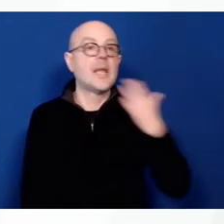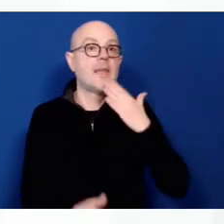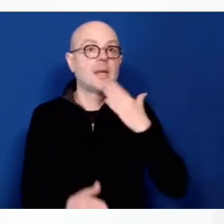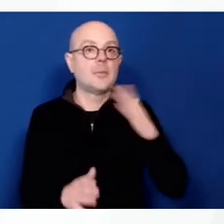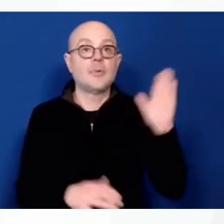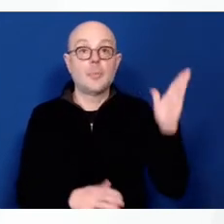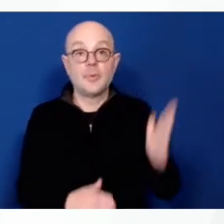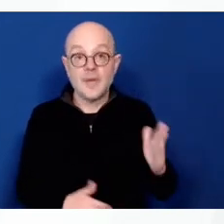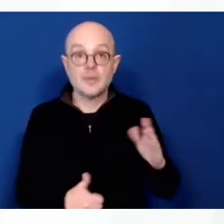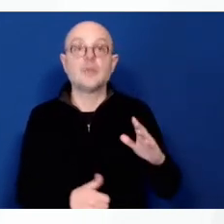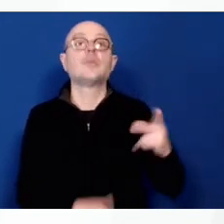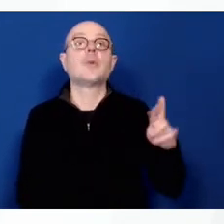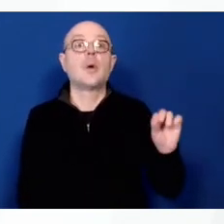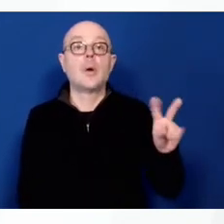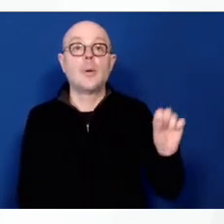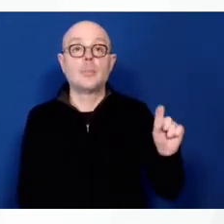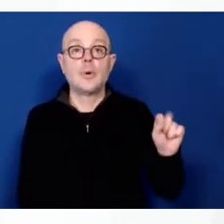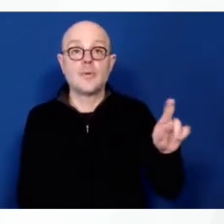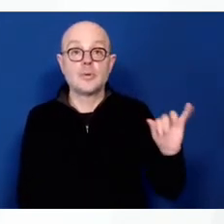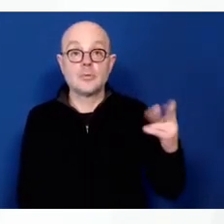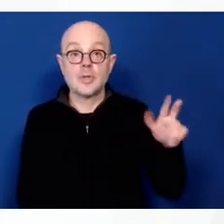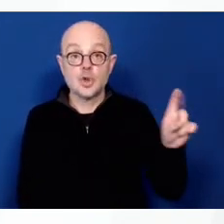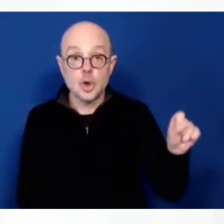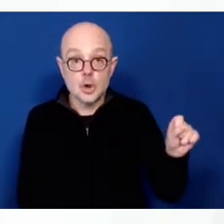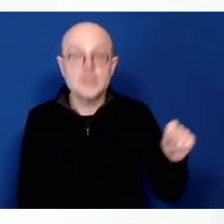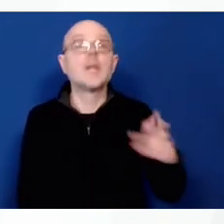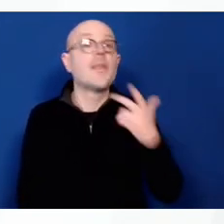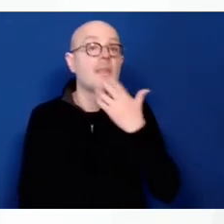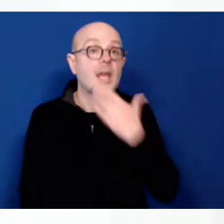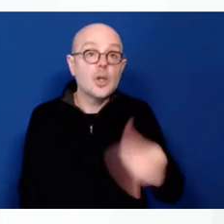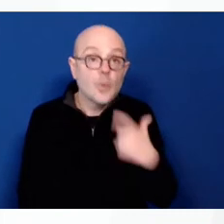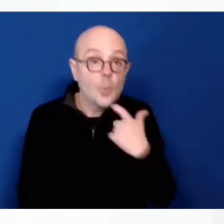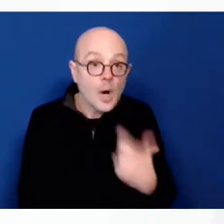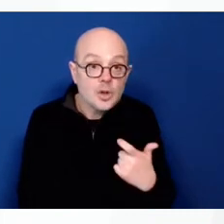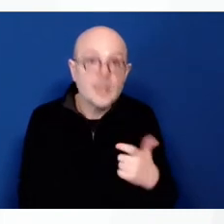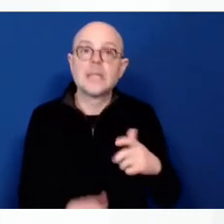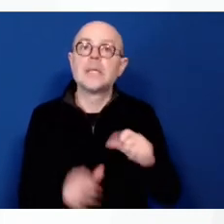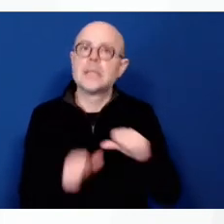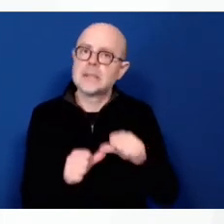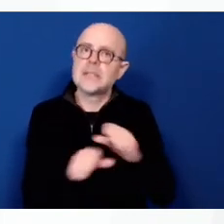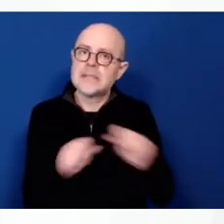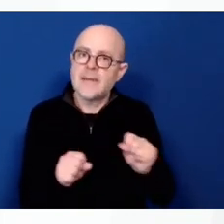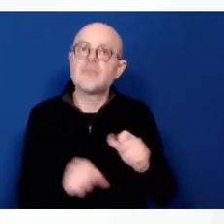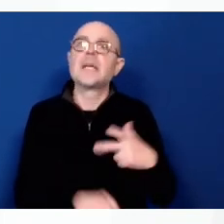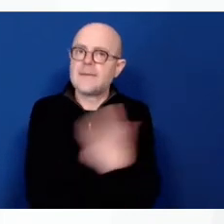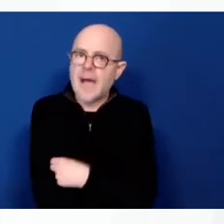Richards. Thank you for watching. Stay safe, get vaccinated, and go Huskies.